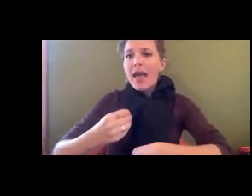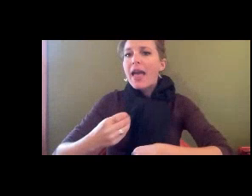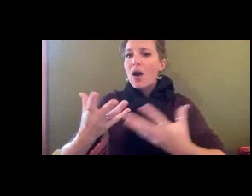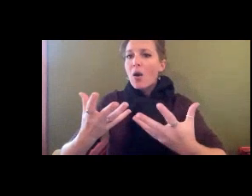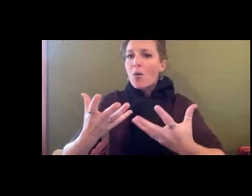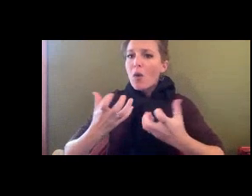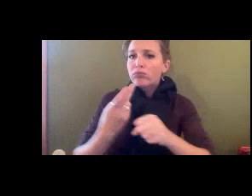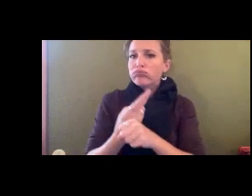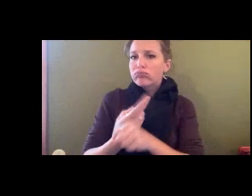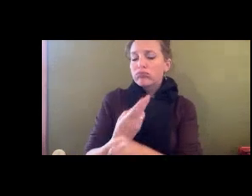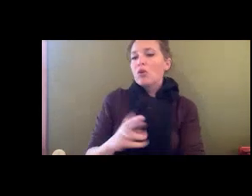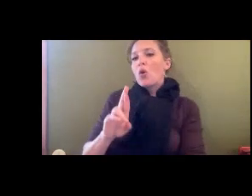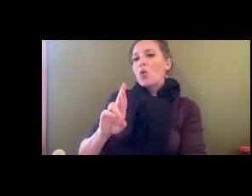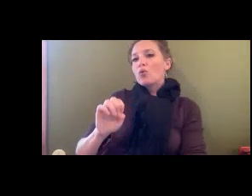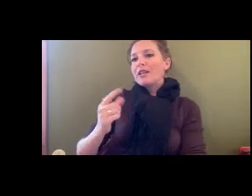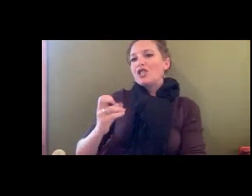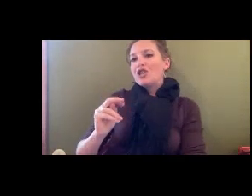So